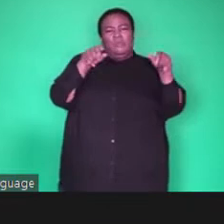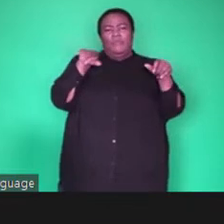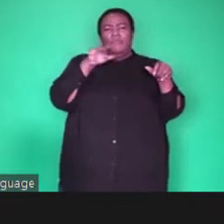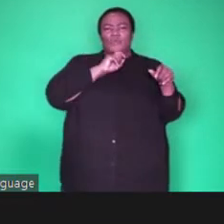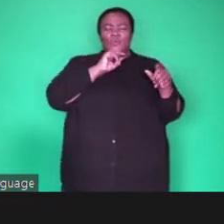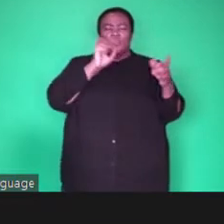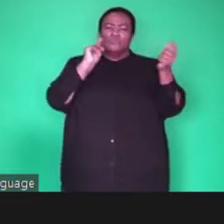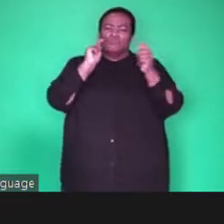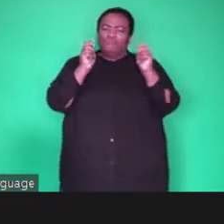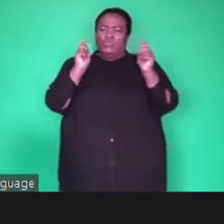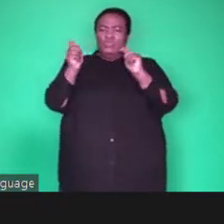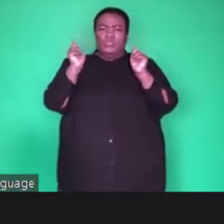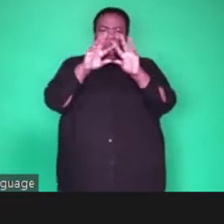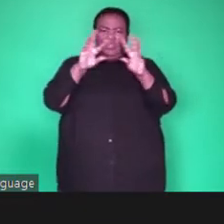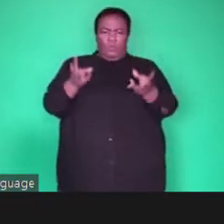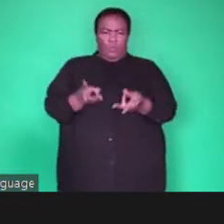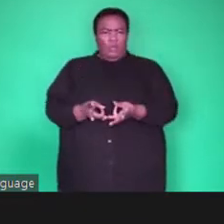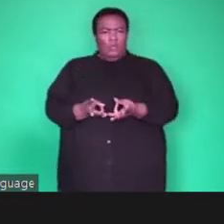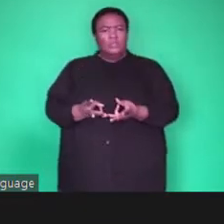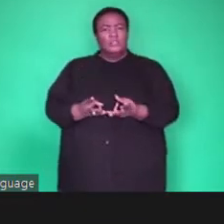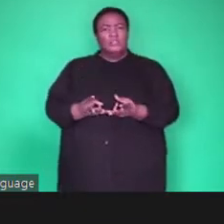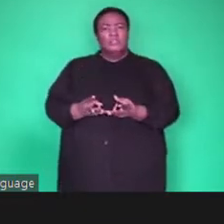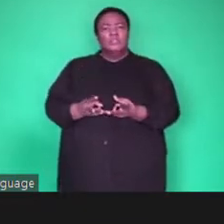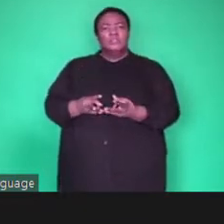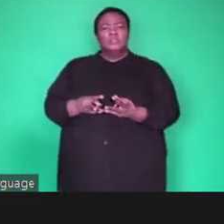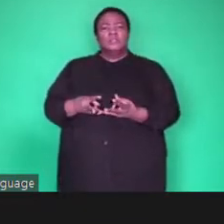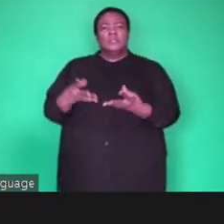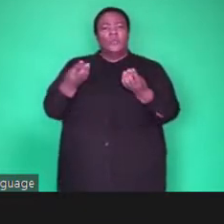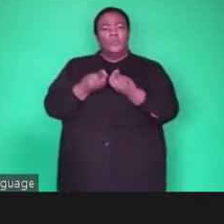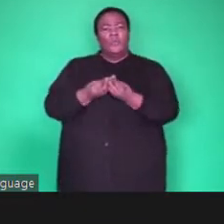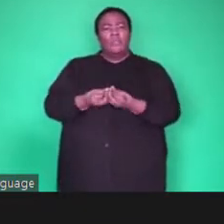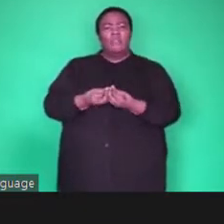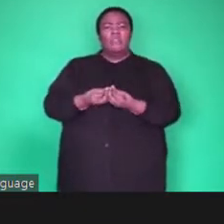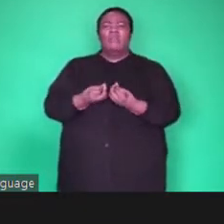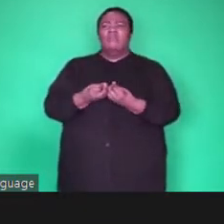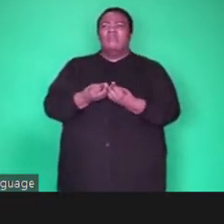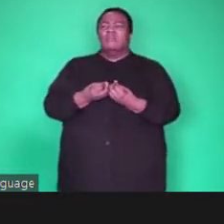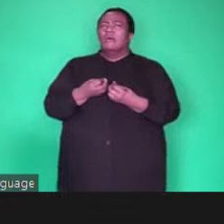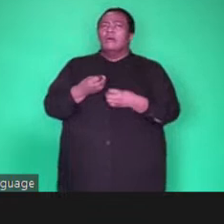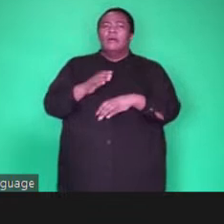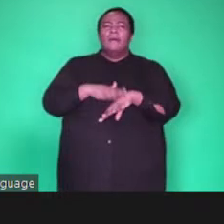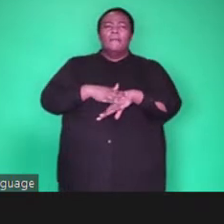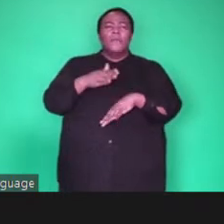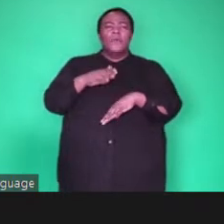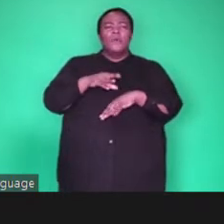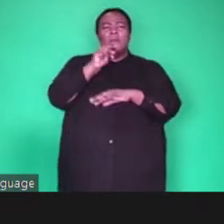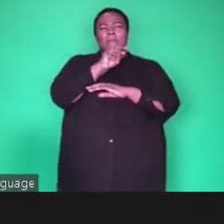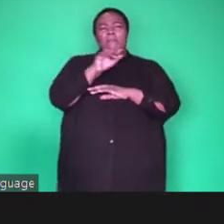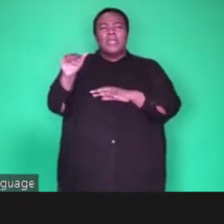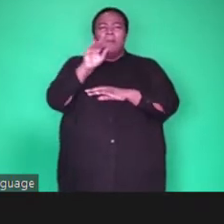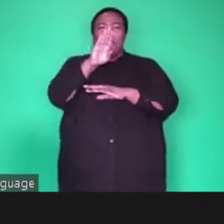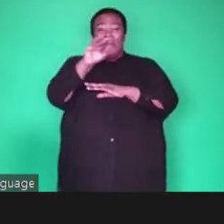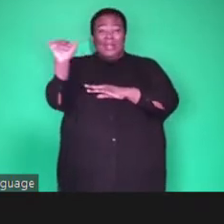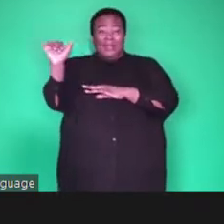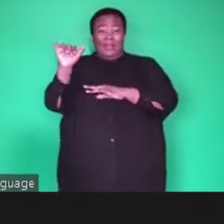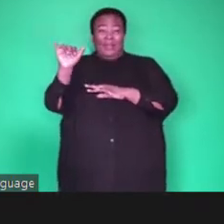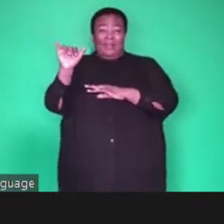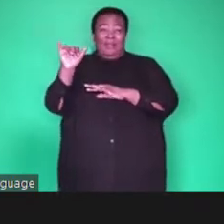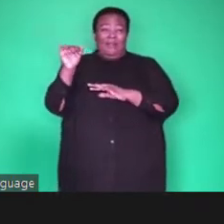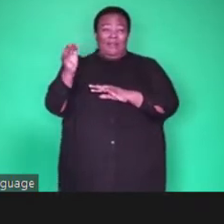world, with more than 2 billion users around the world. And Google Trends Index